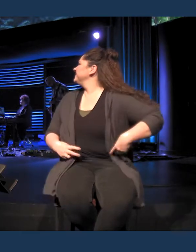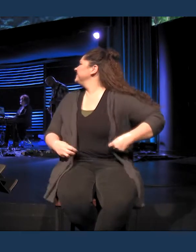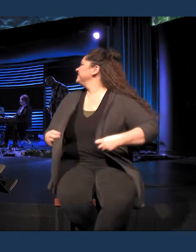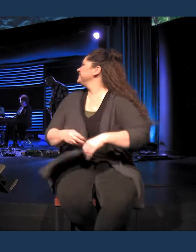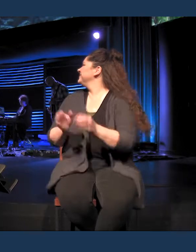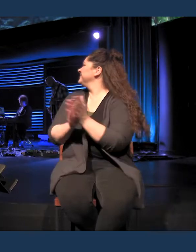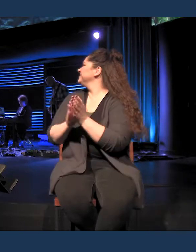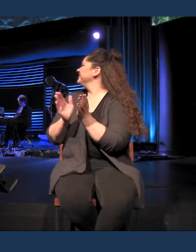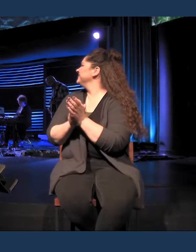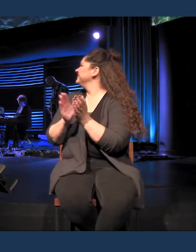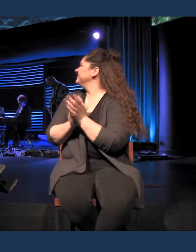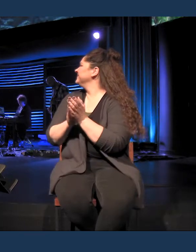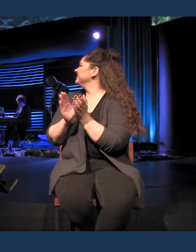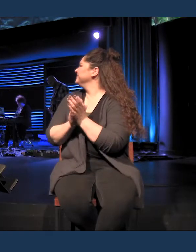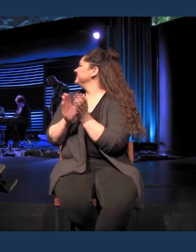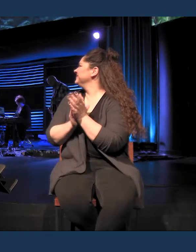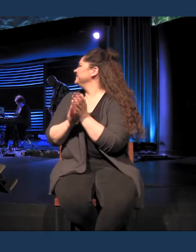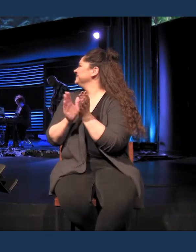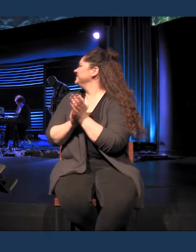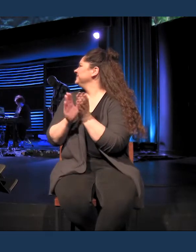Yes, hallelujah.